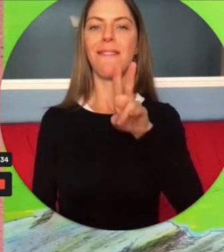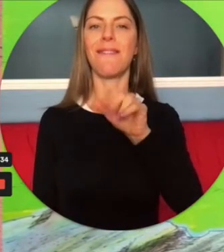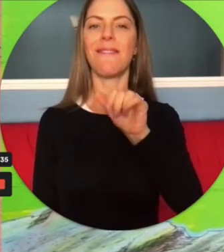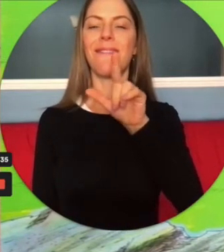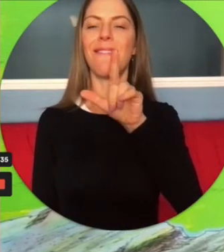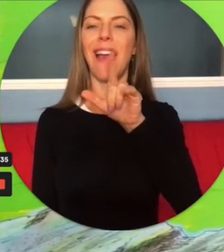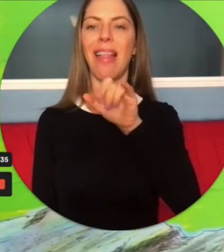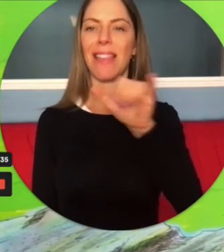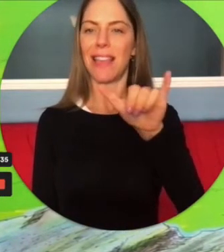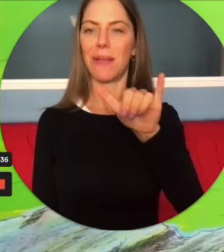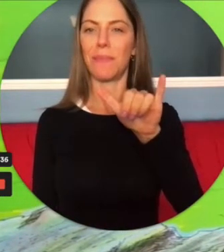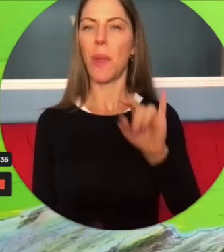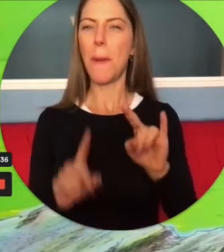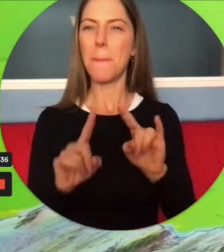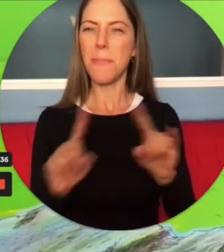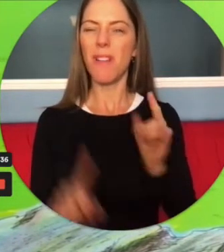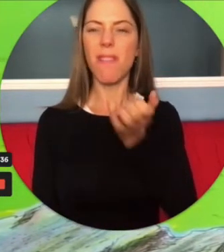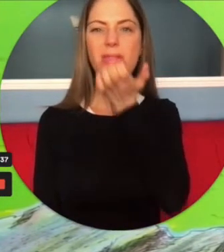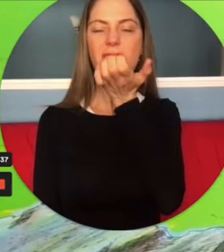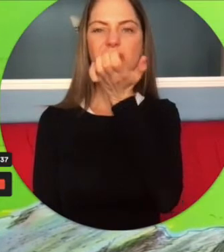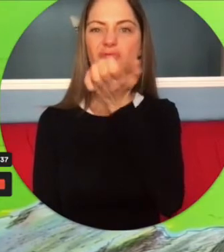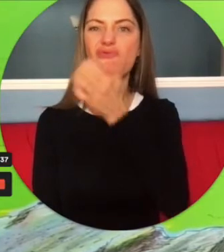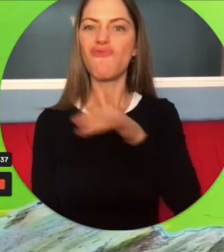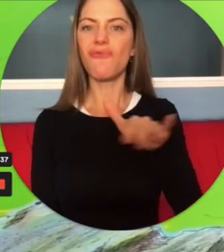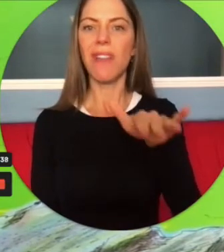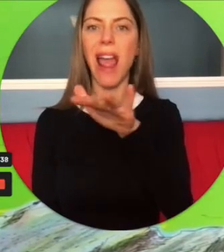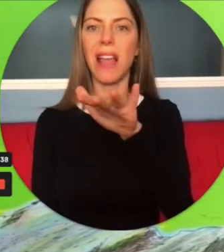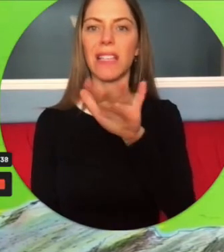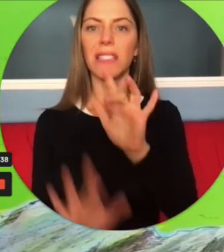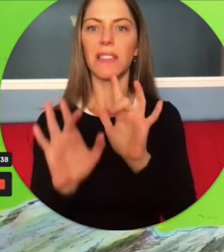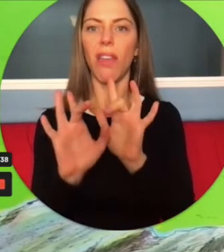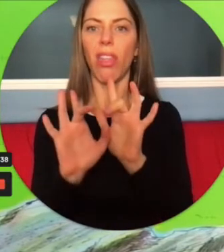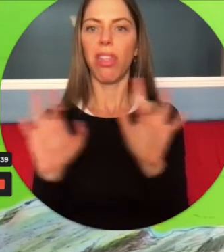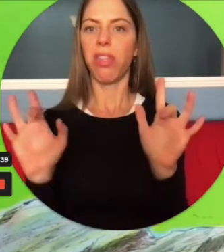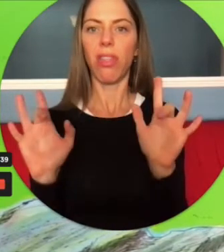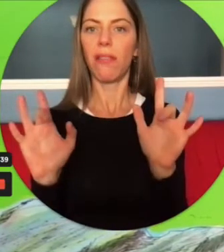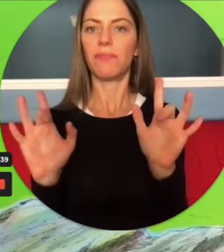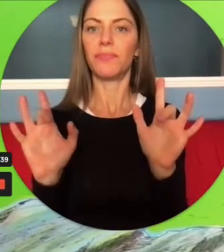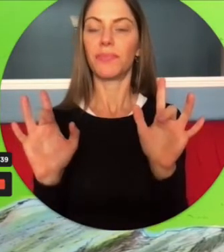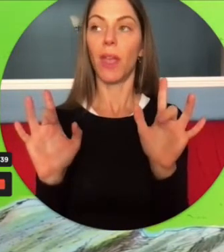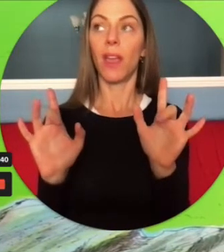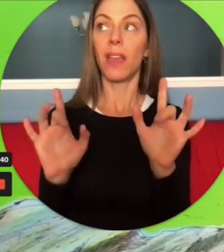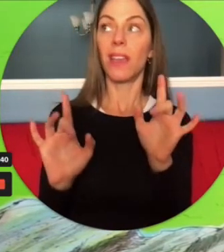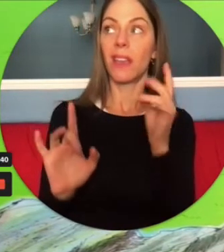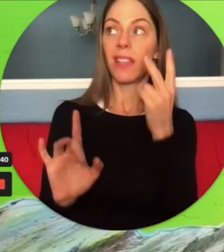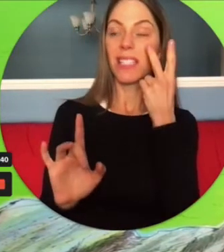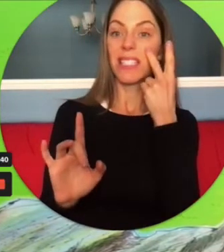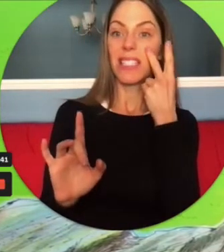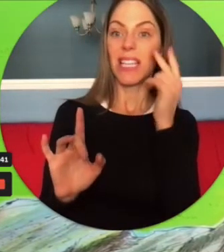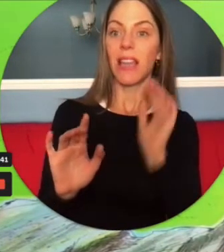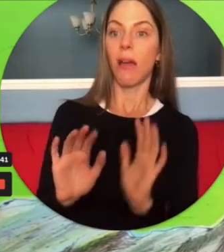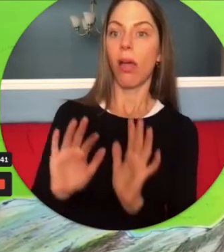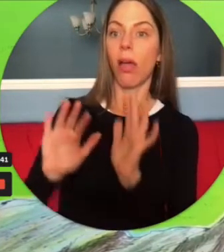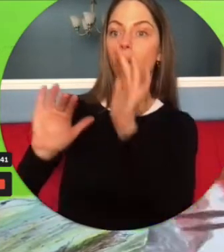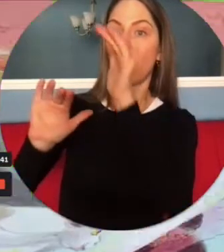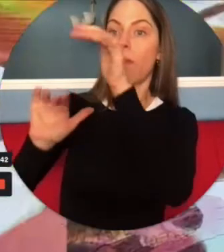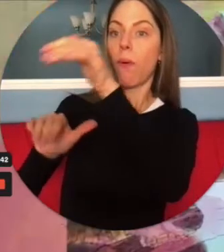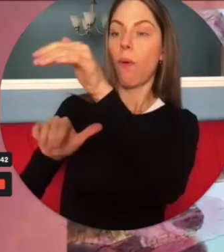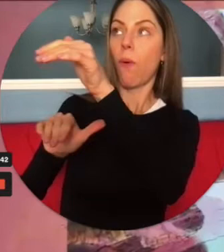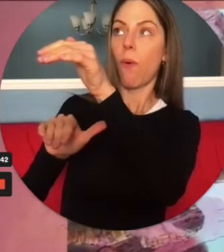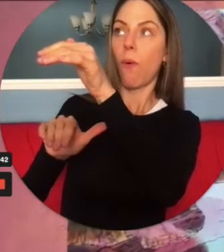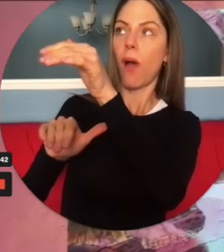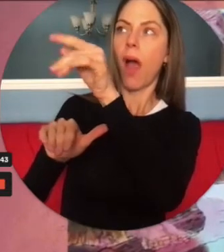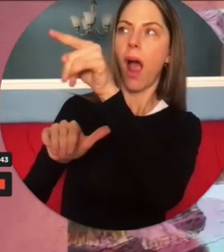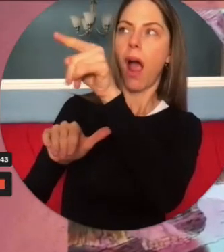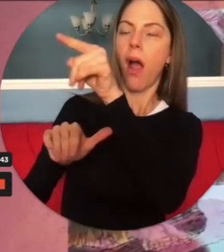grass and daisies where they could eat and eat and eat and get fat but on the way up